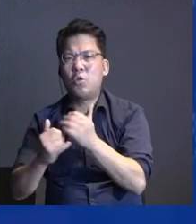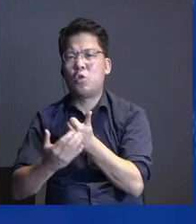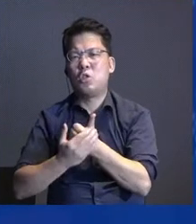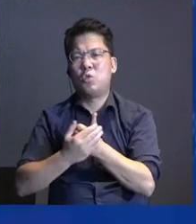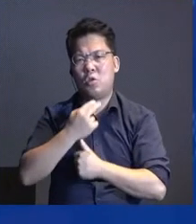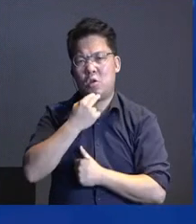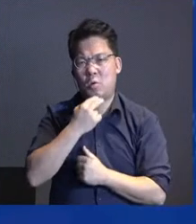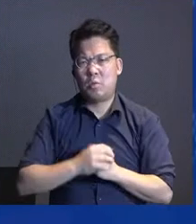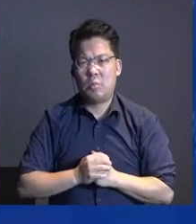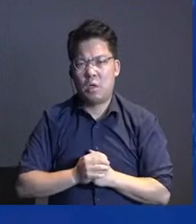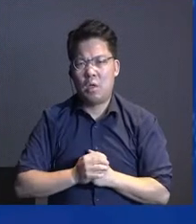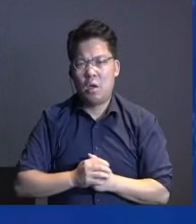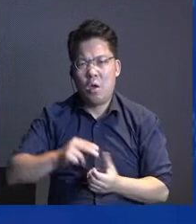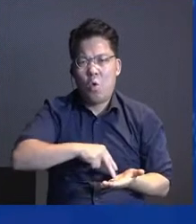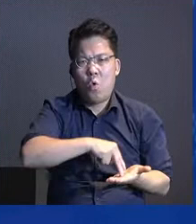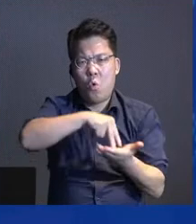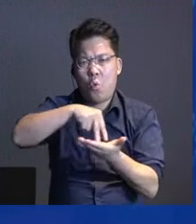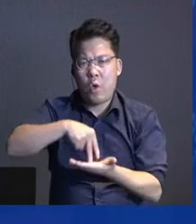higher suicide rate.